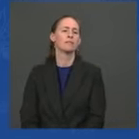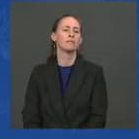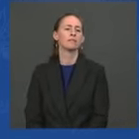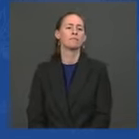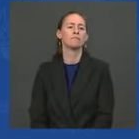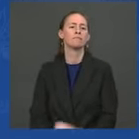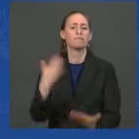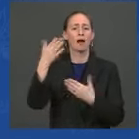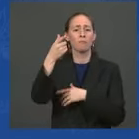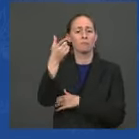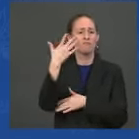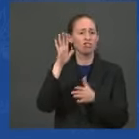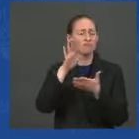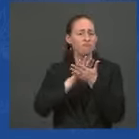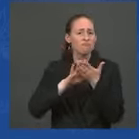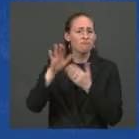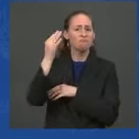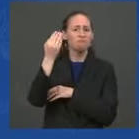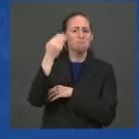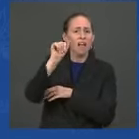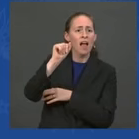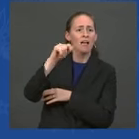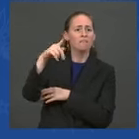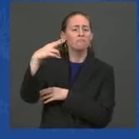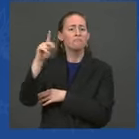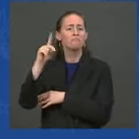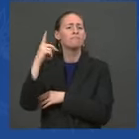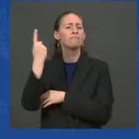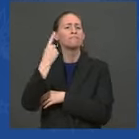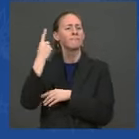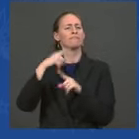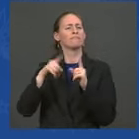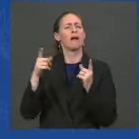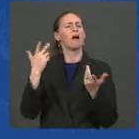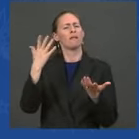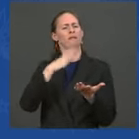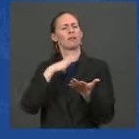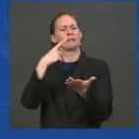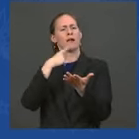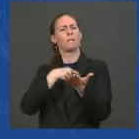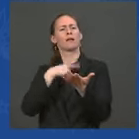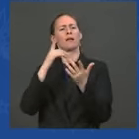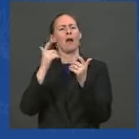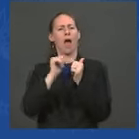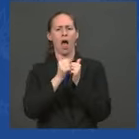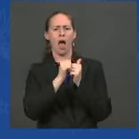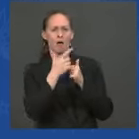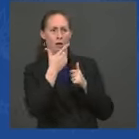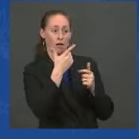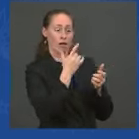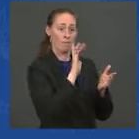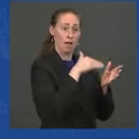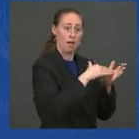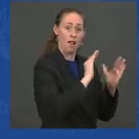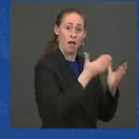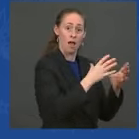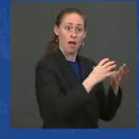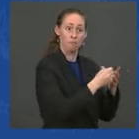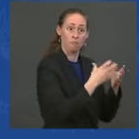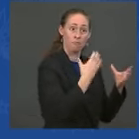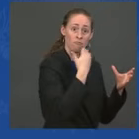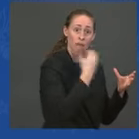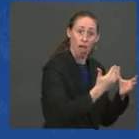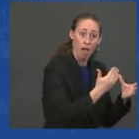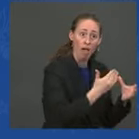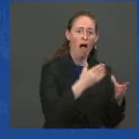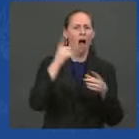economics. Name me a single time in American history when the middle class was doing well that the wealthy didn't do very, very well. Name